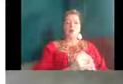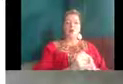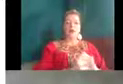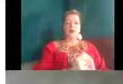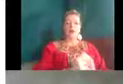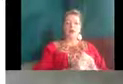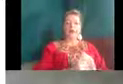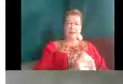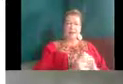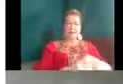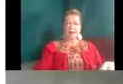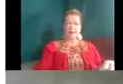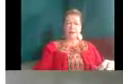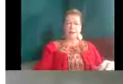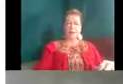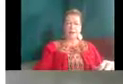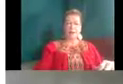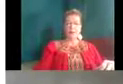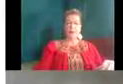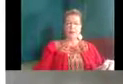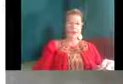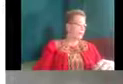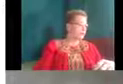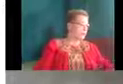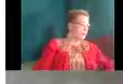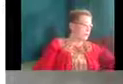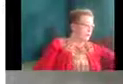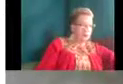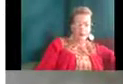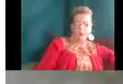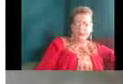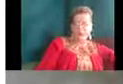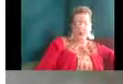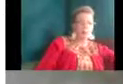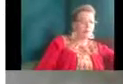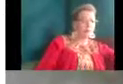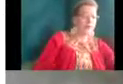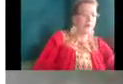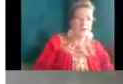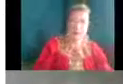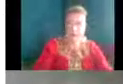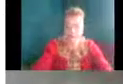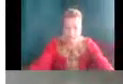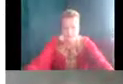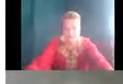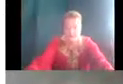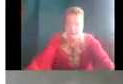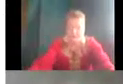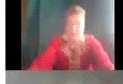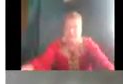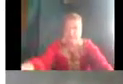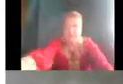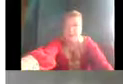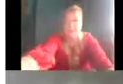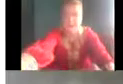the wired device that you see here is called an easy call bell and alarm and I have one here I'm going to move my